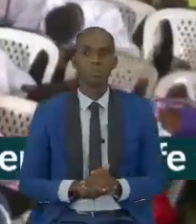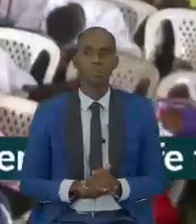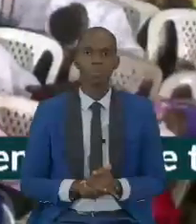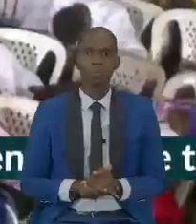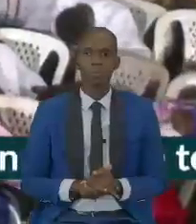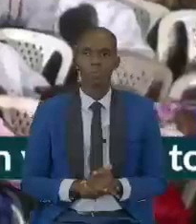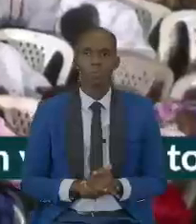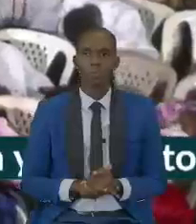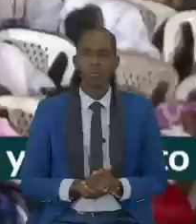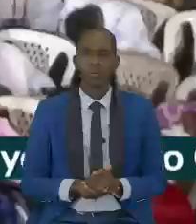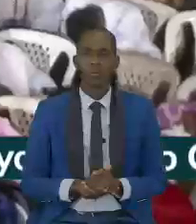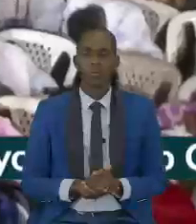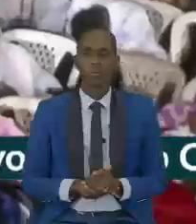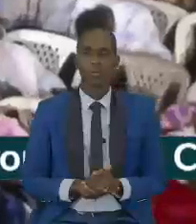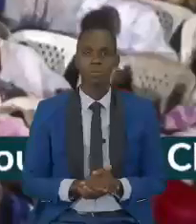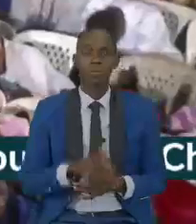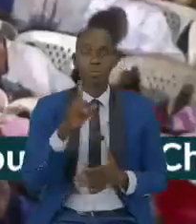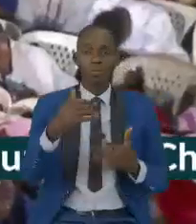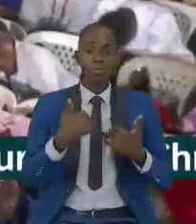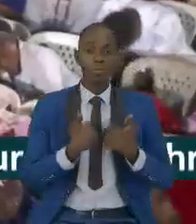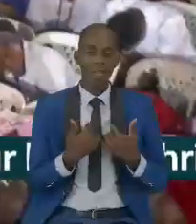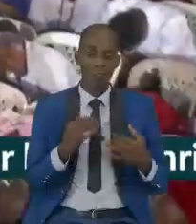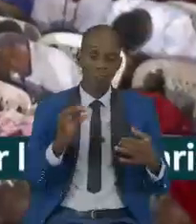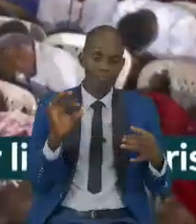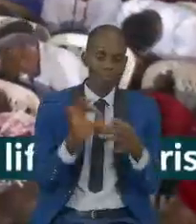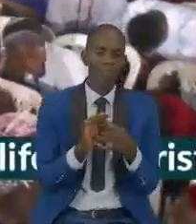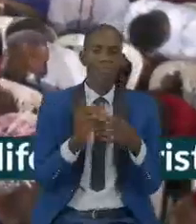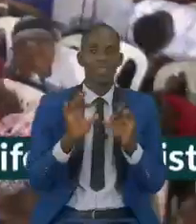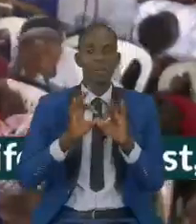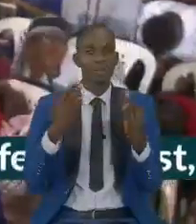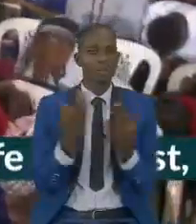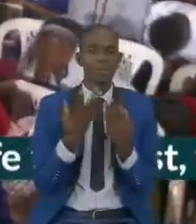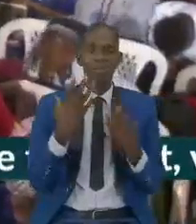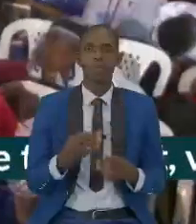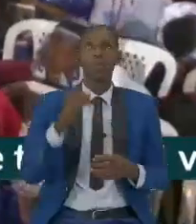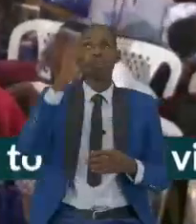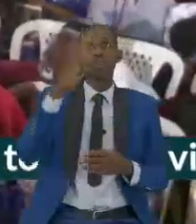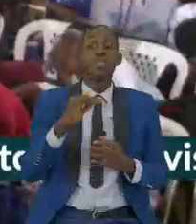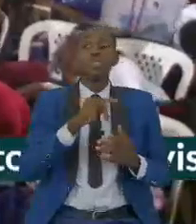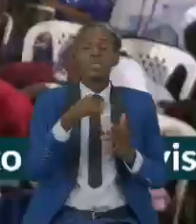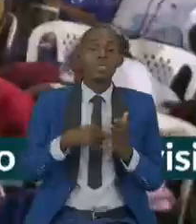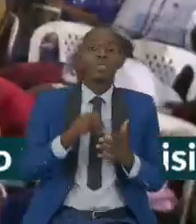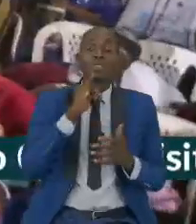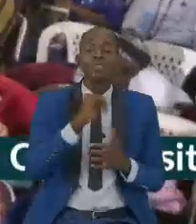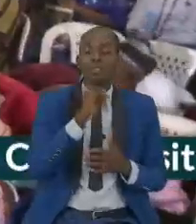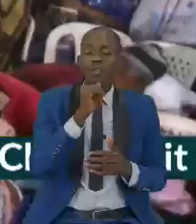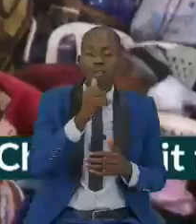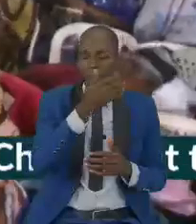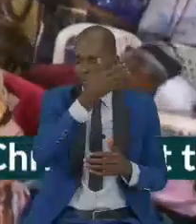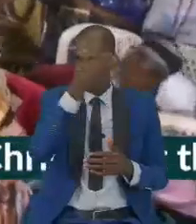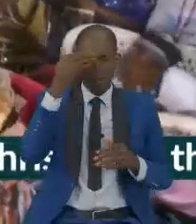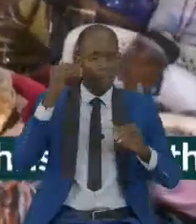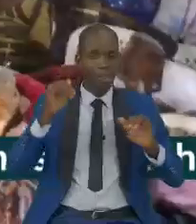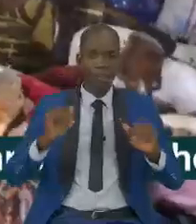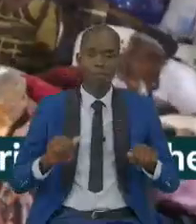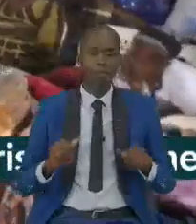You have come to the family of God. This is a memorable day in your life, unforgettable day.